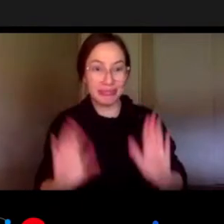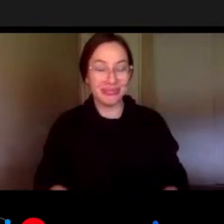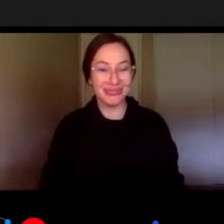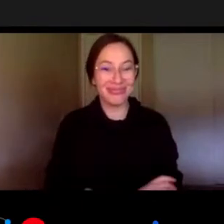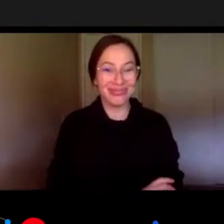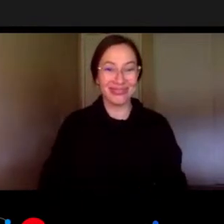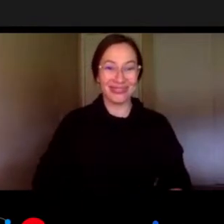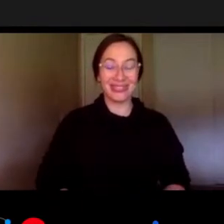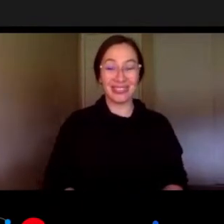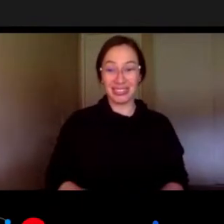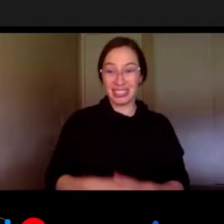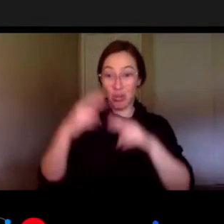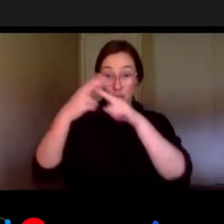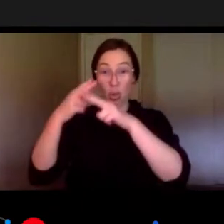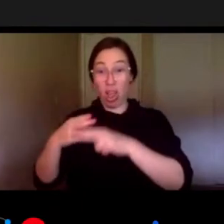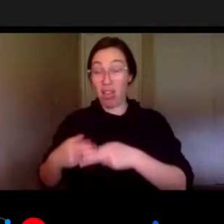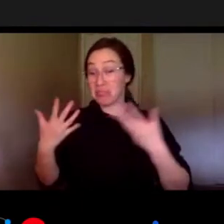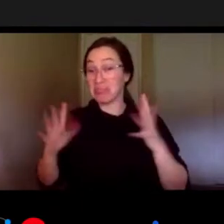Even though she took a roll call.